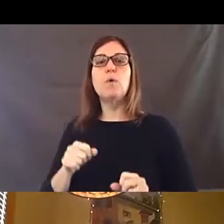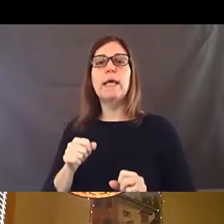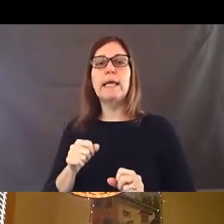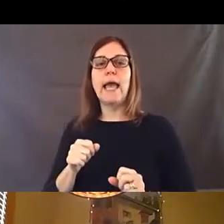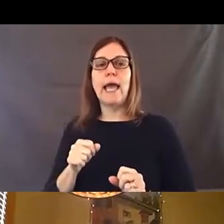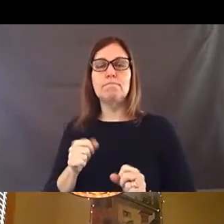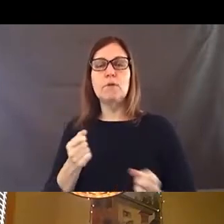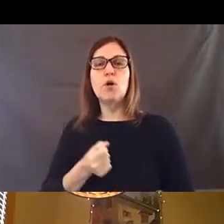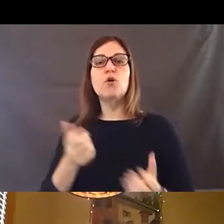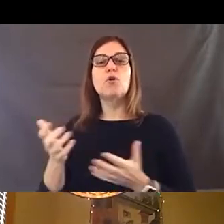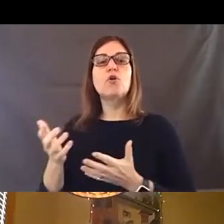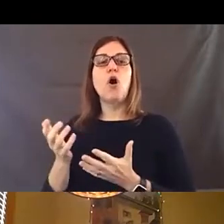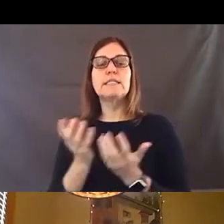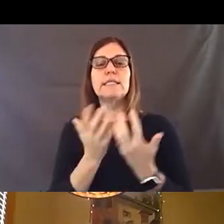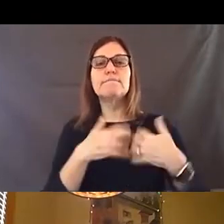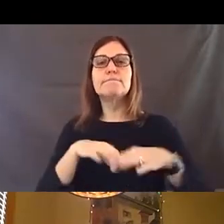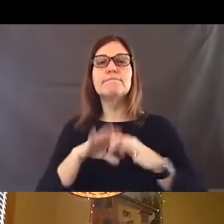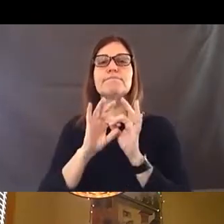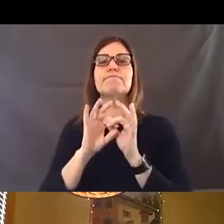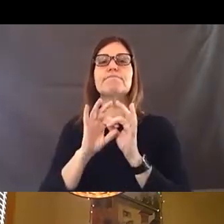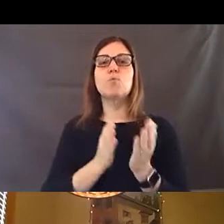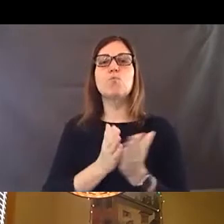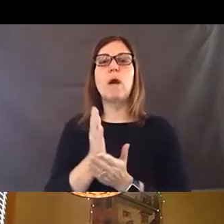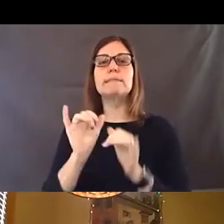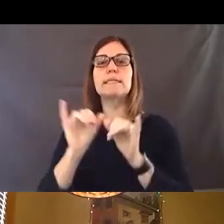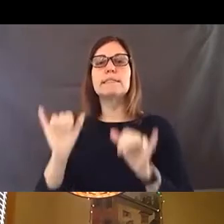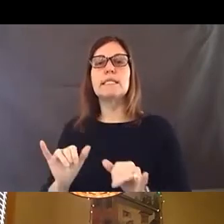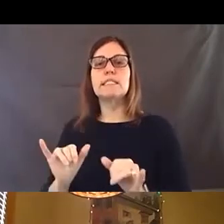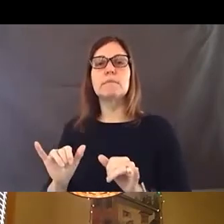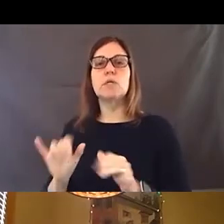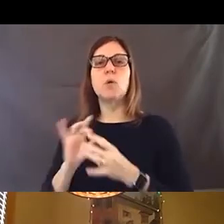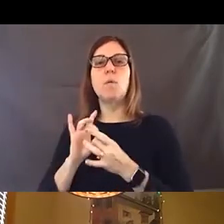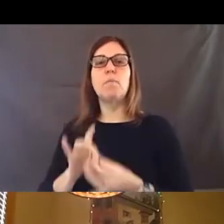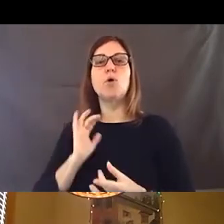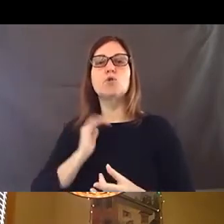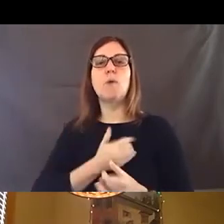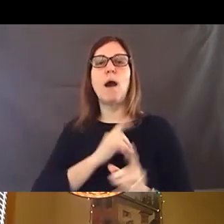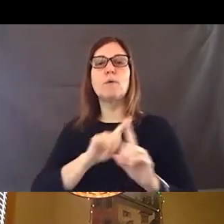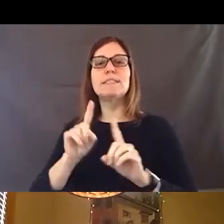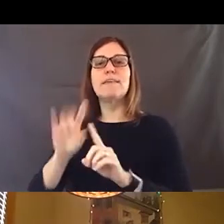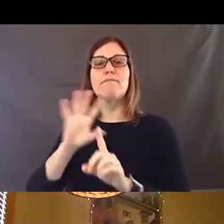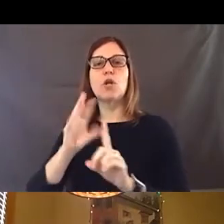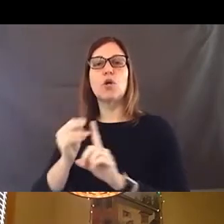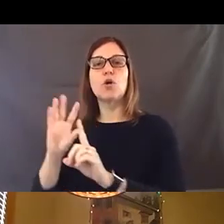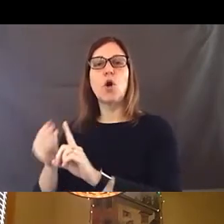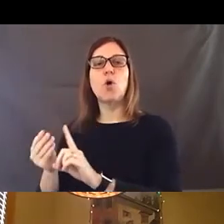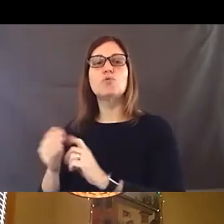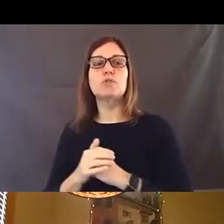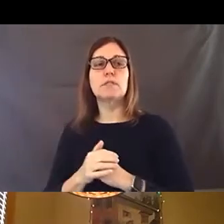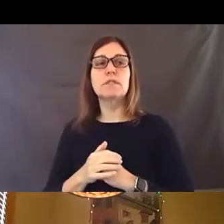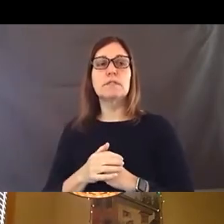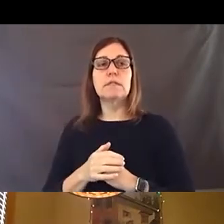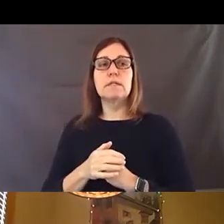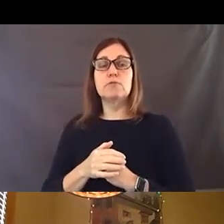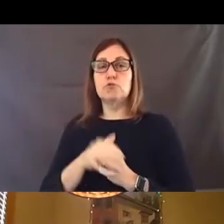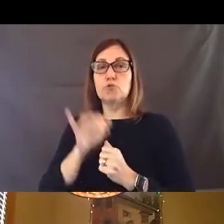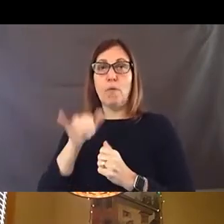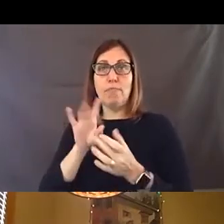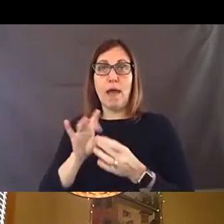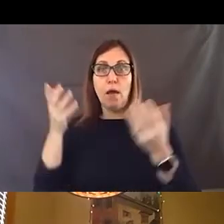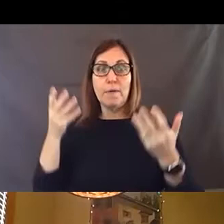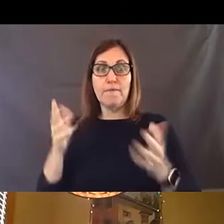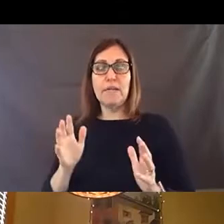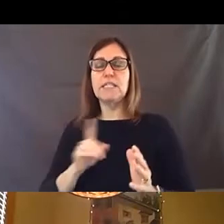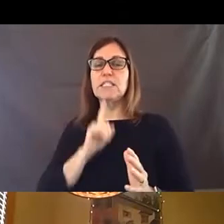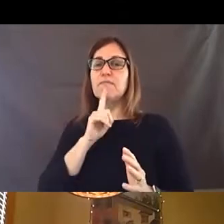coexistence of rights and systems belonging to our different cultures. With that being said, it's very vital and important that